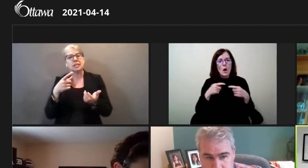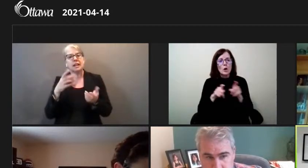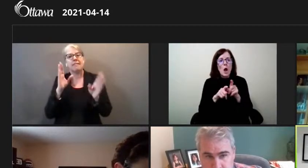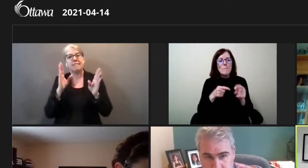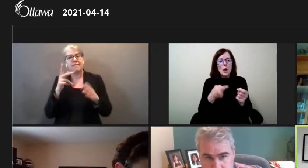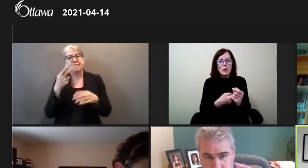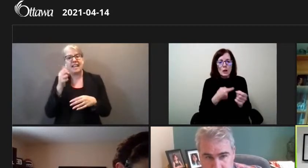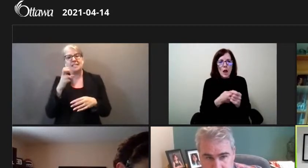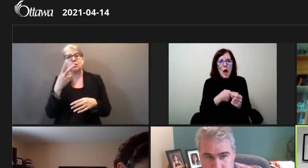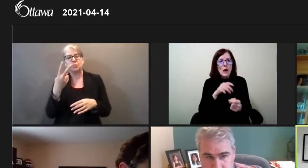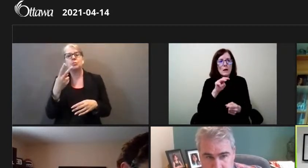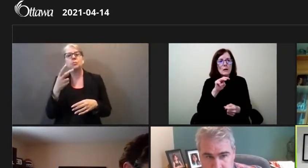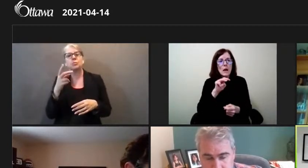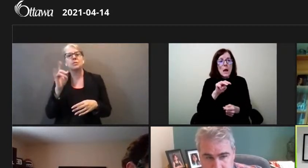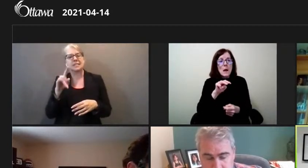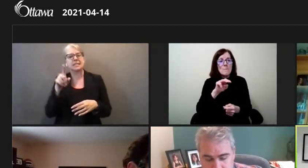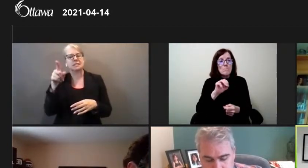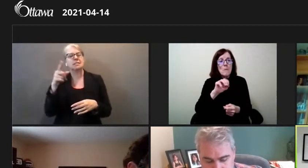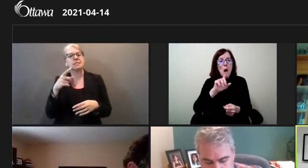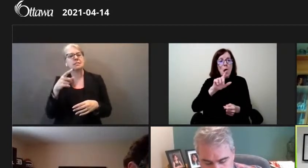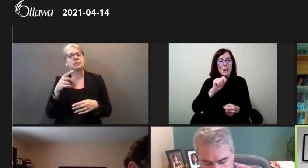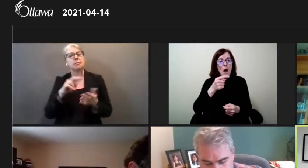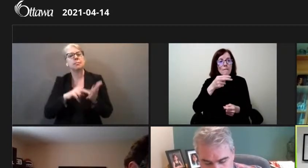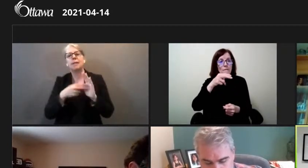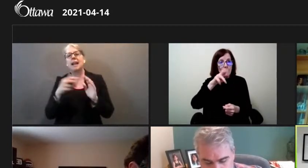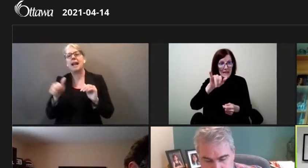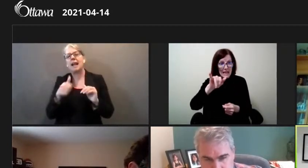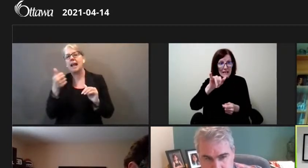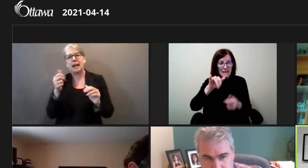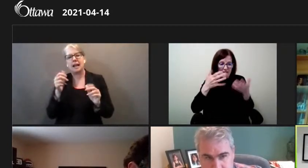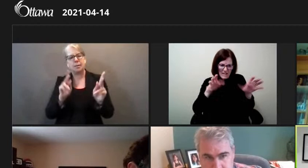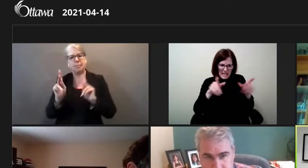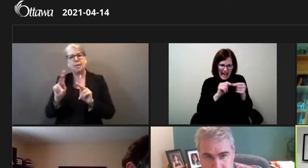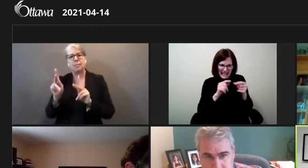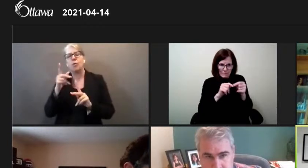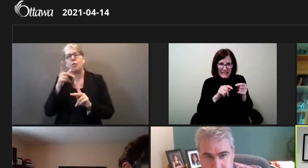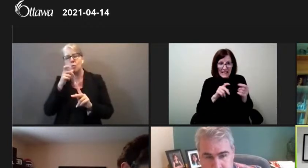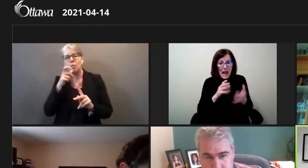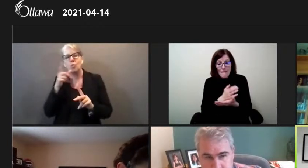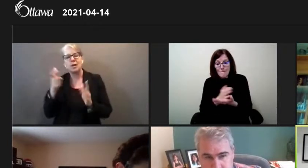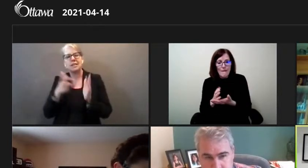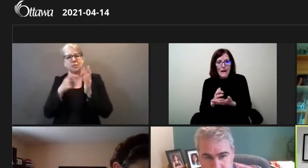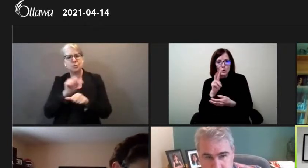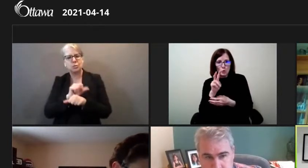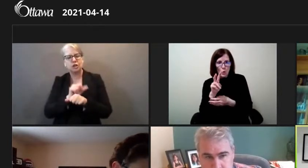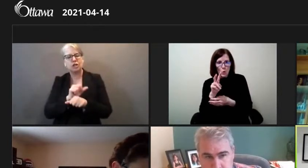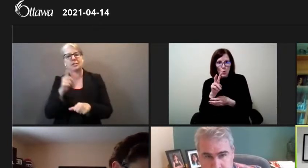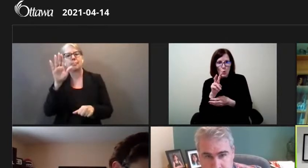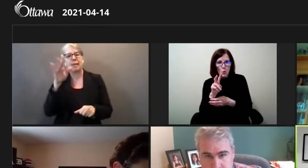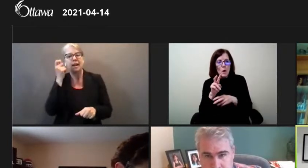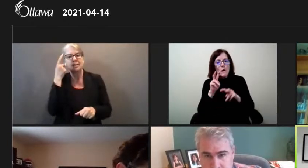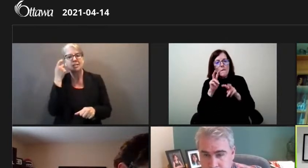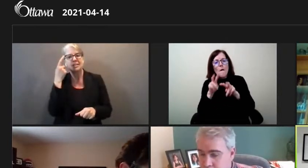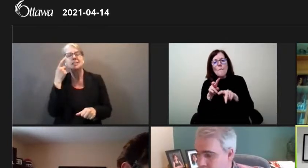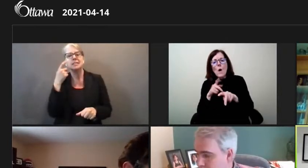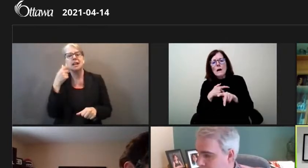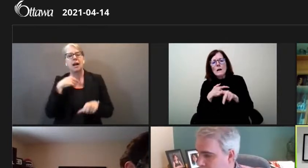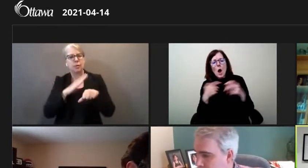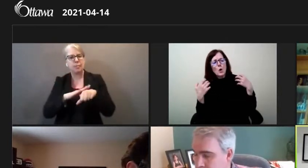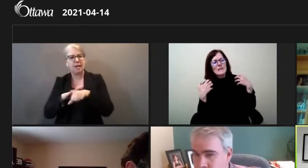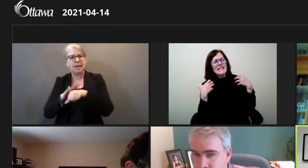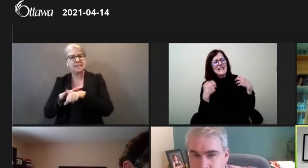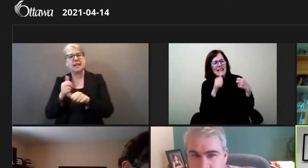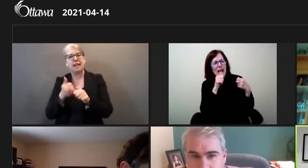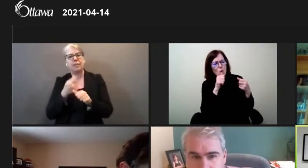counselors referring to, the patients that counselors are referring to. However, I always have this, I remind everybody,